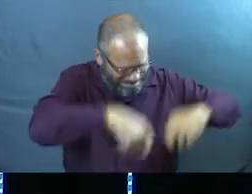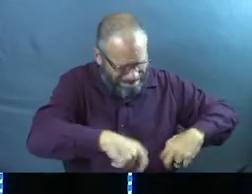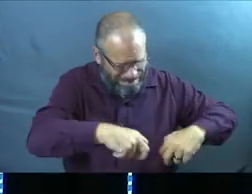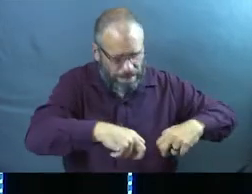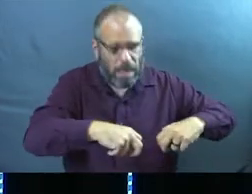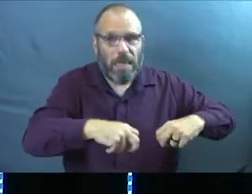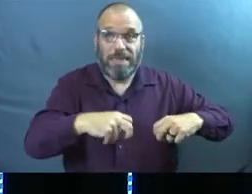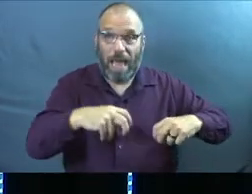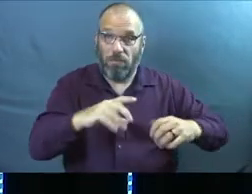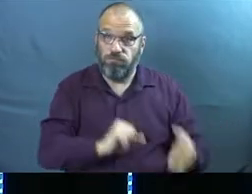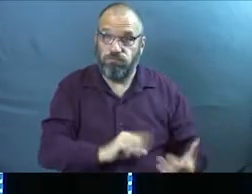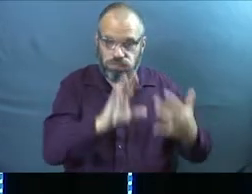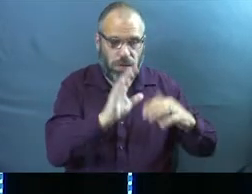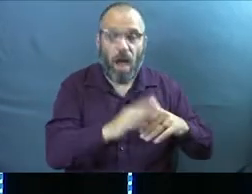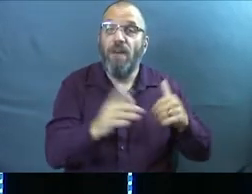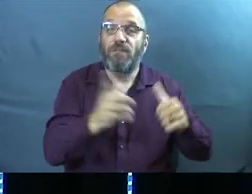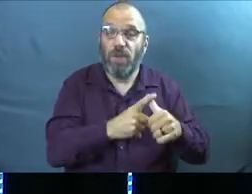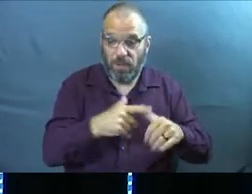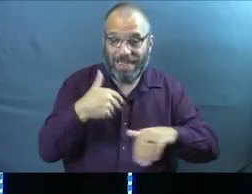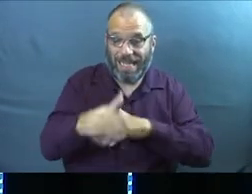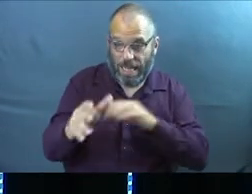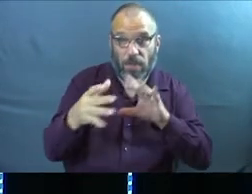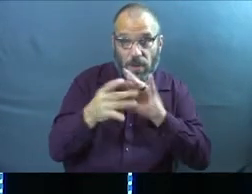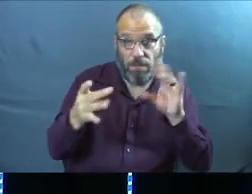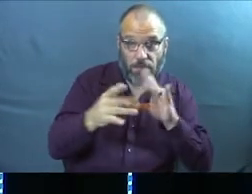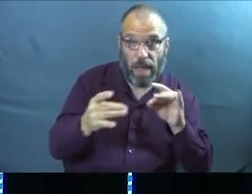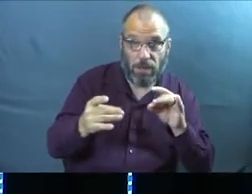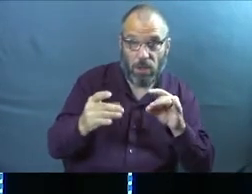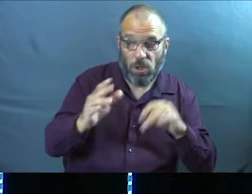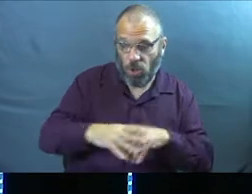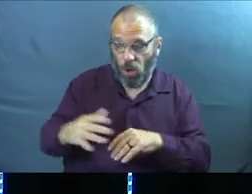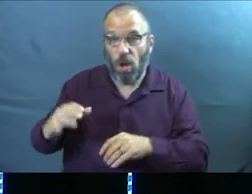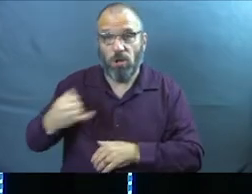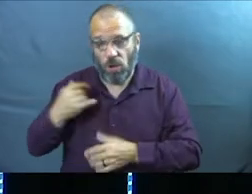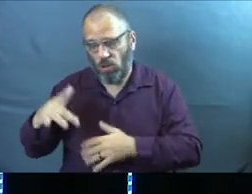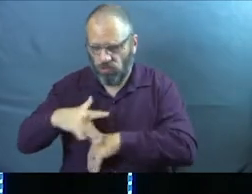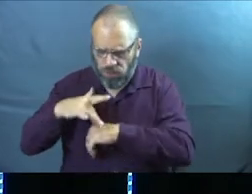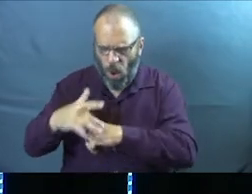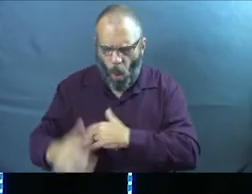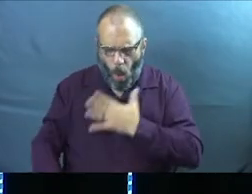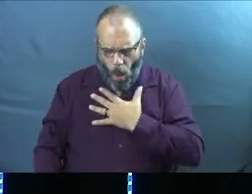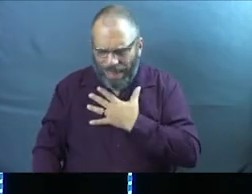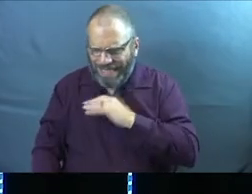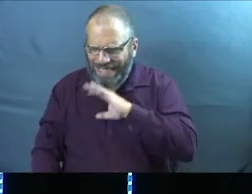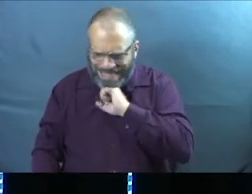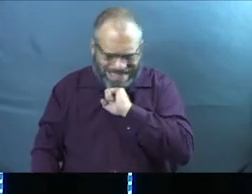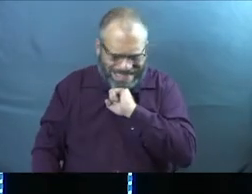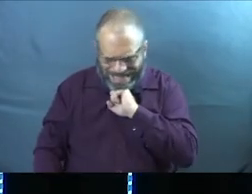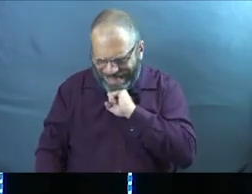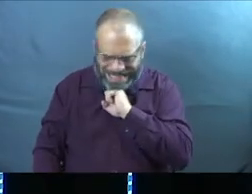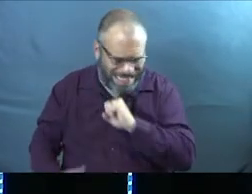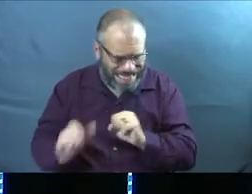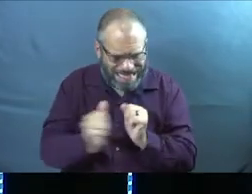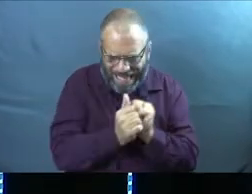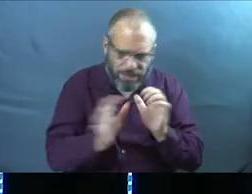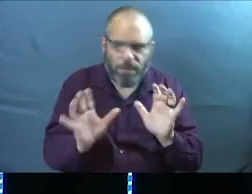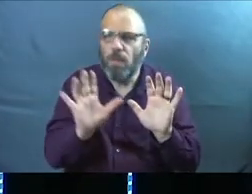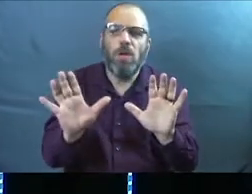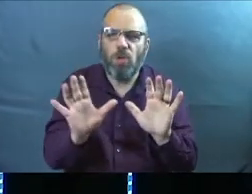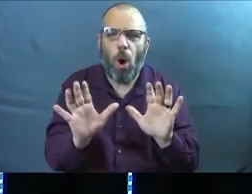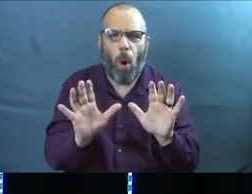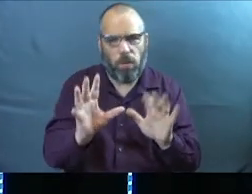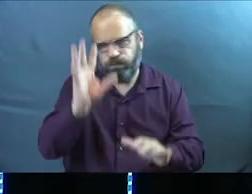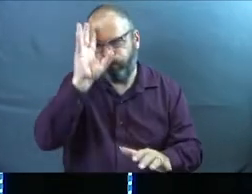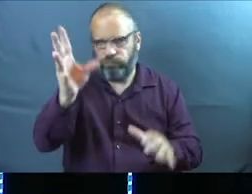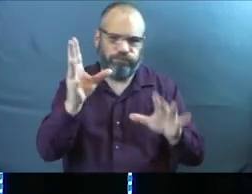So now they're entering his presence. First, they sent the note, right? So like he could dwell on it, calm down. Look, we are your slaves, they said. So they make